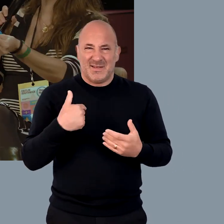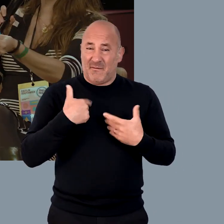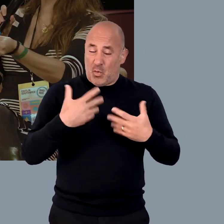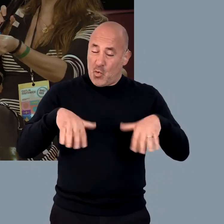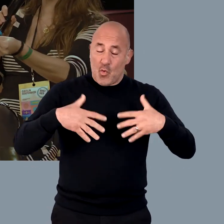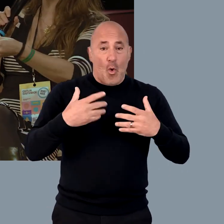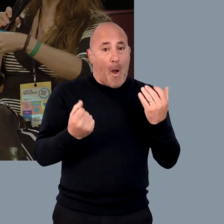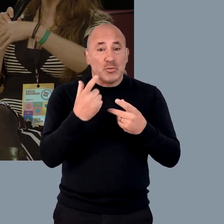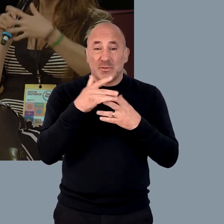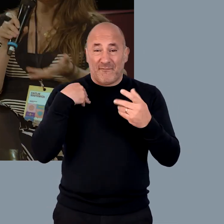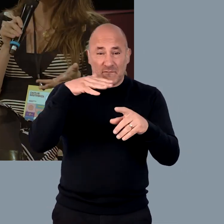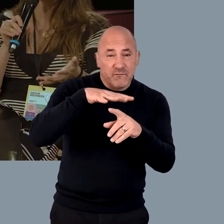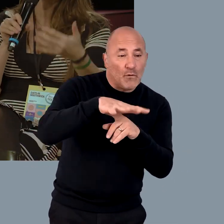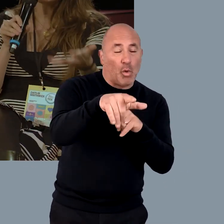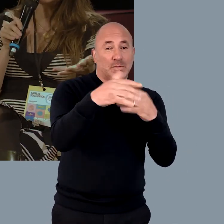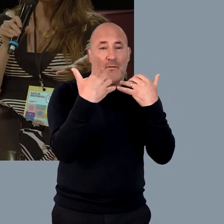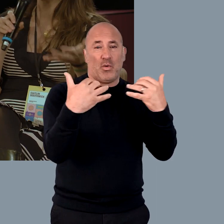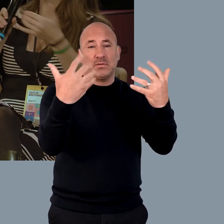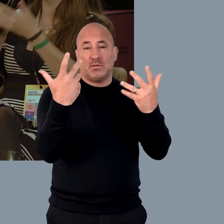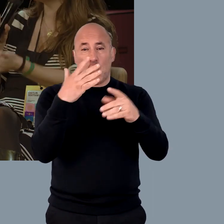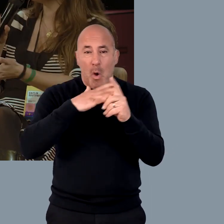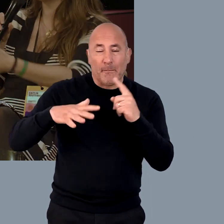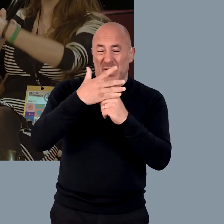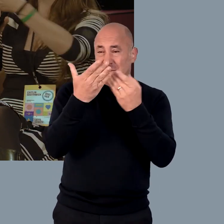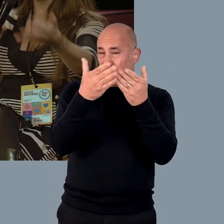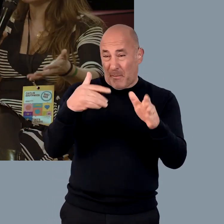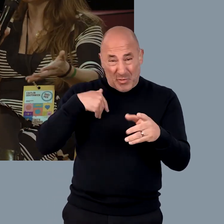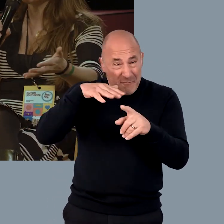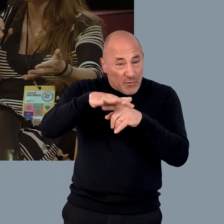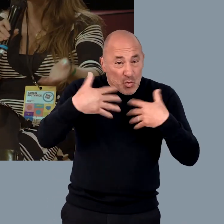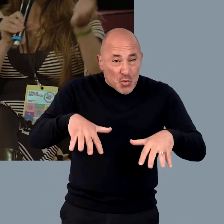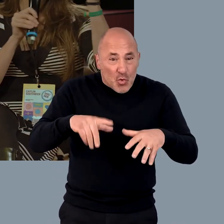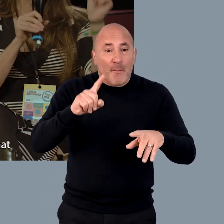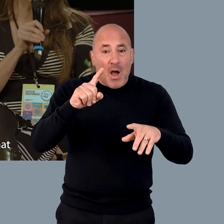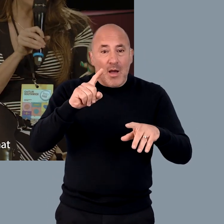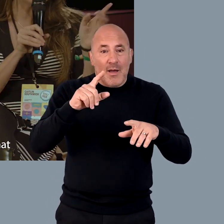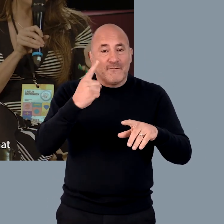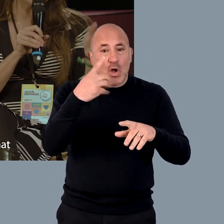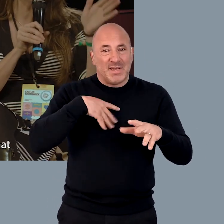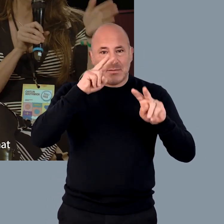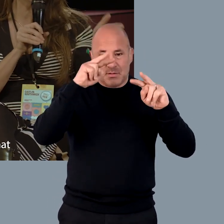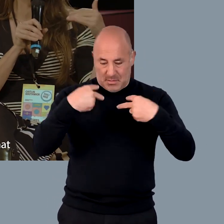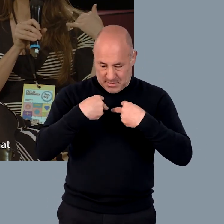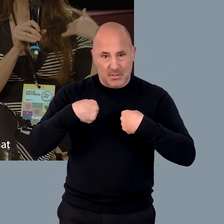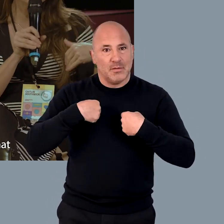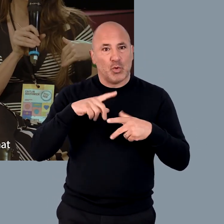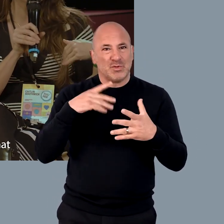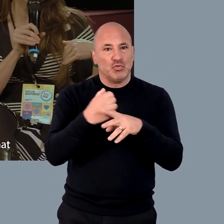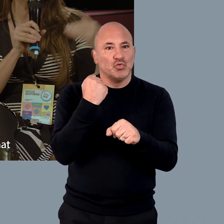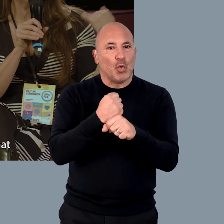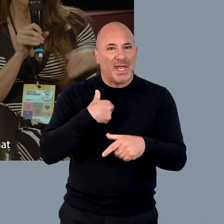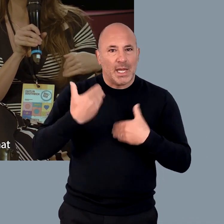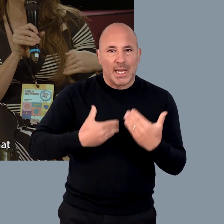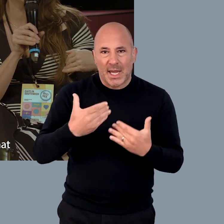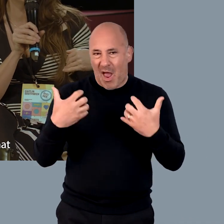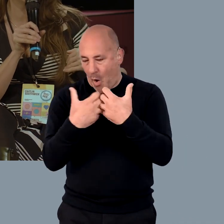this amazing opportunity to influence our audiences, our communities, the public at large, but we need to be looking at what we're doing